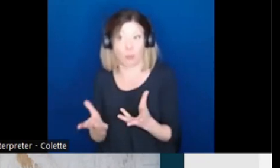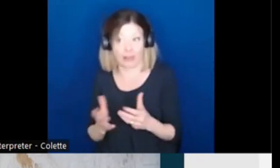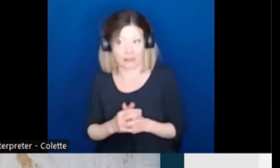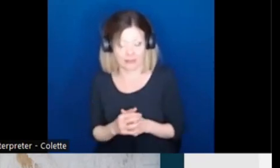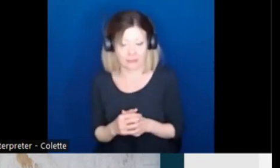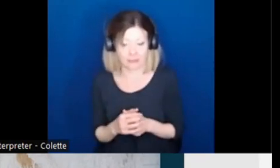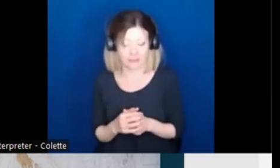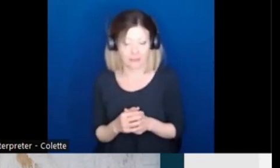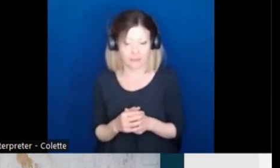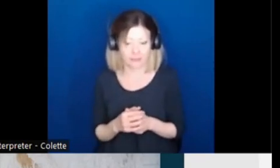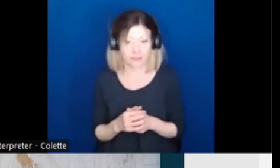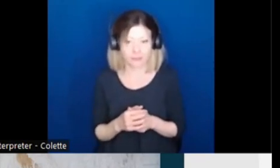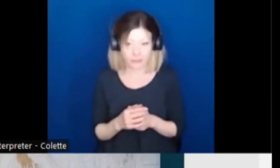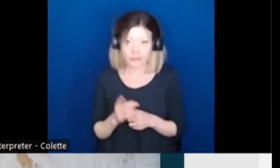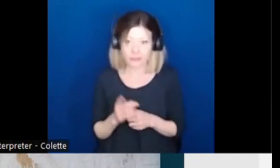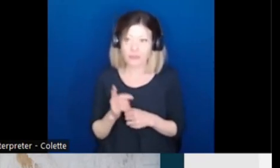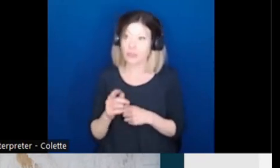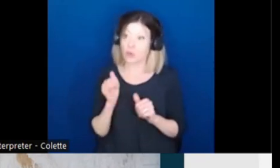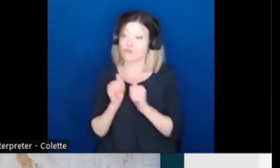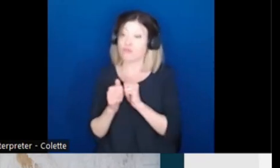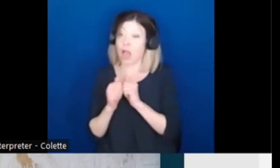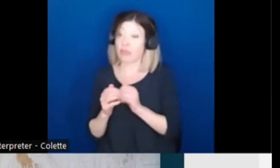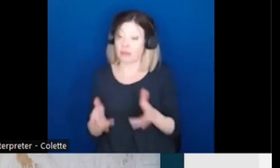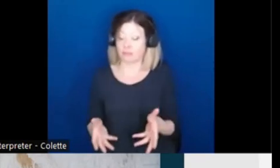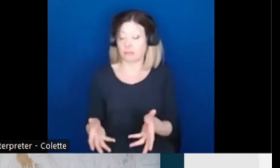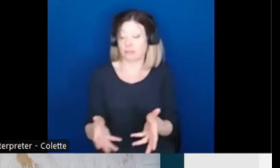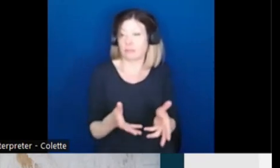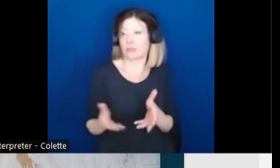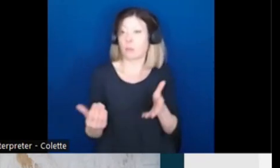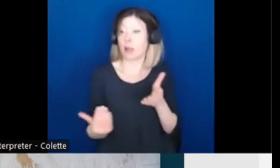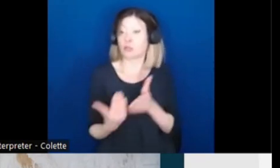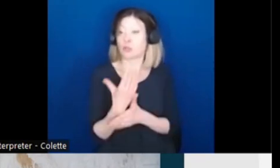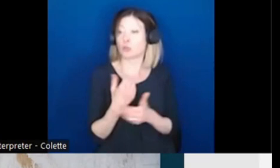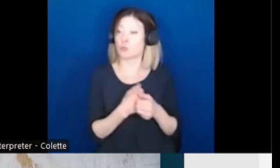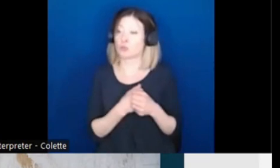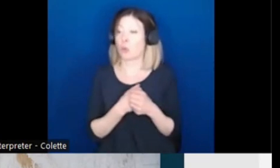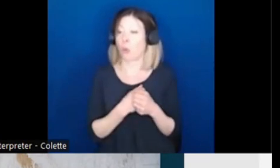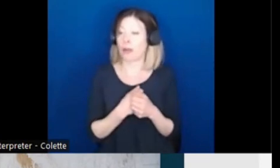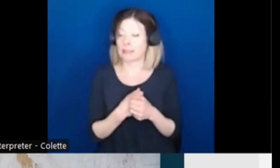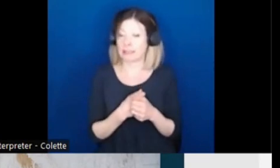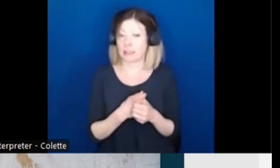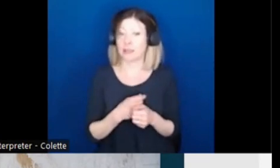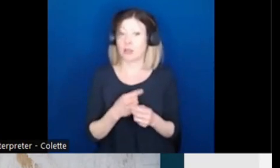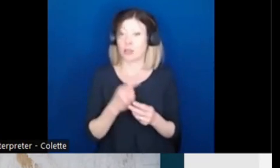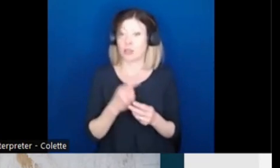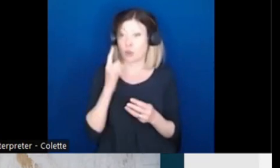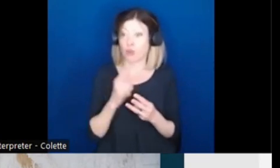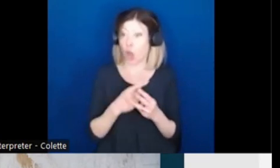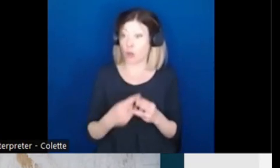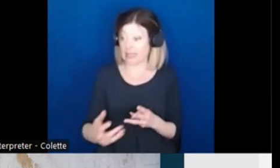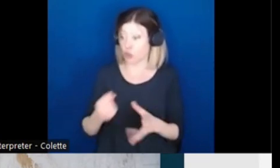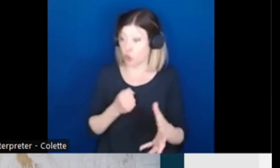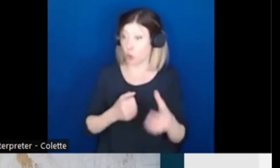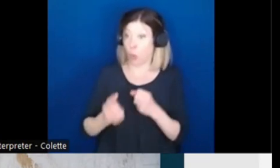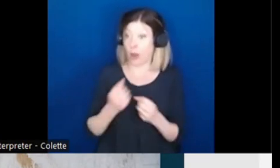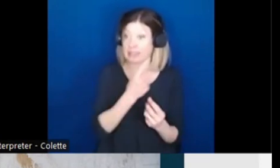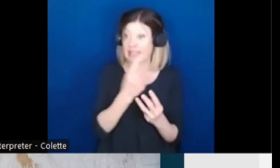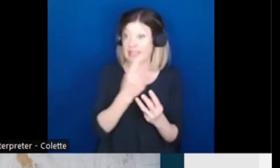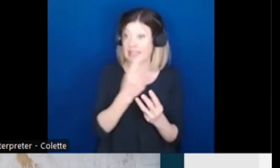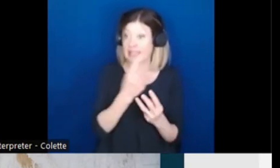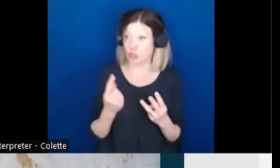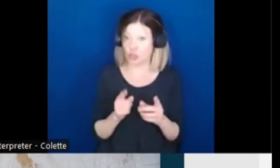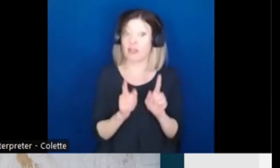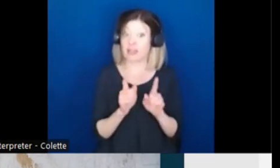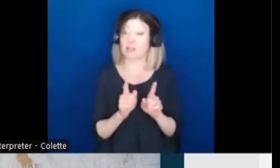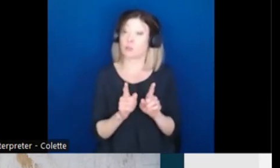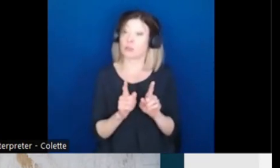to his sisters, showing his new toys. They all took one each, and this was another start of stories. It was based on the